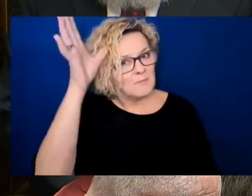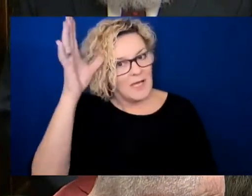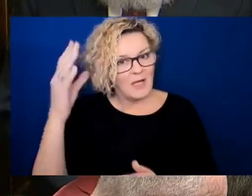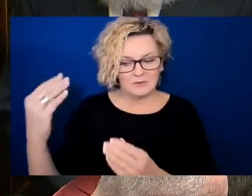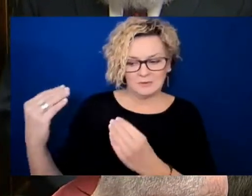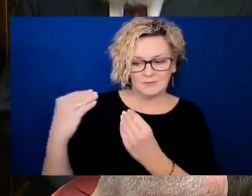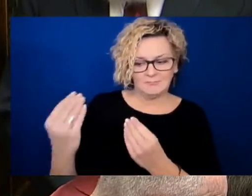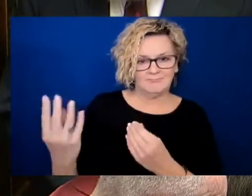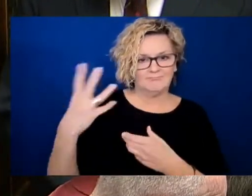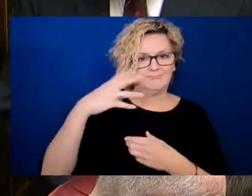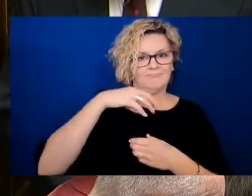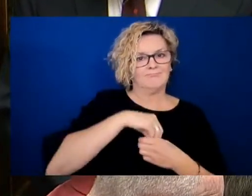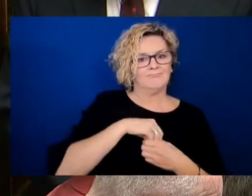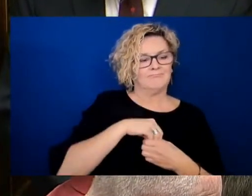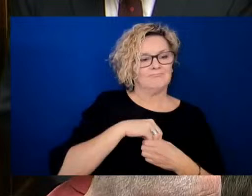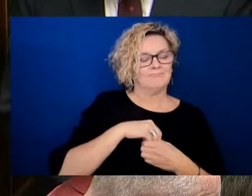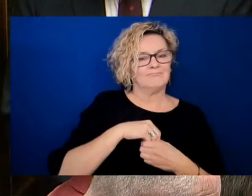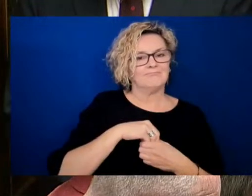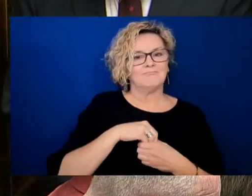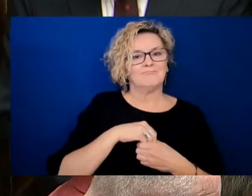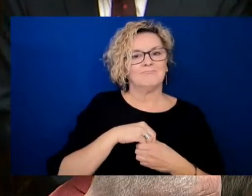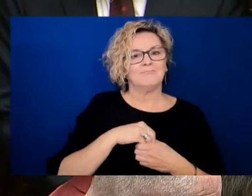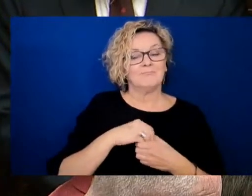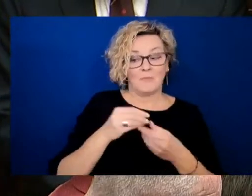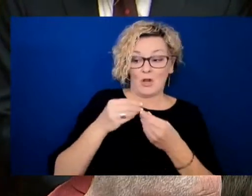footprints are never going to be lost.